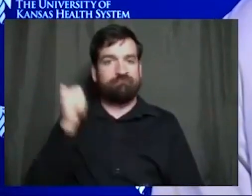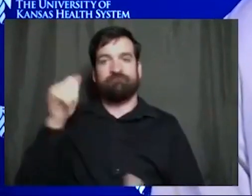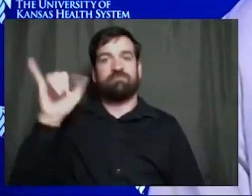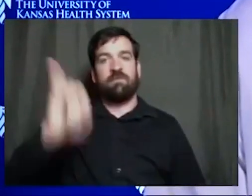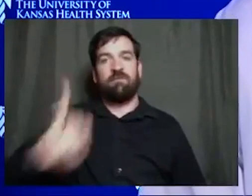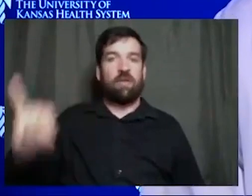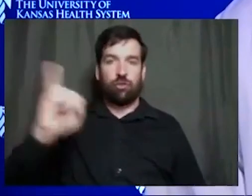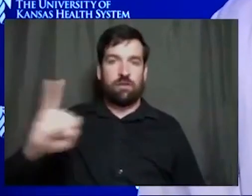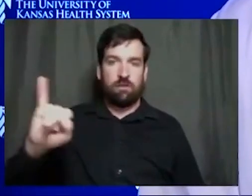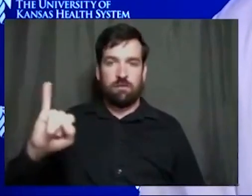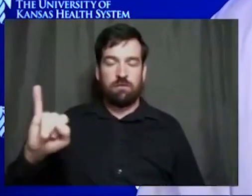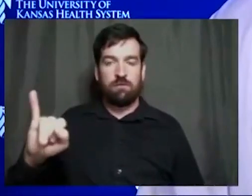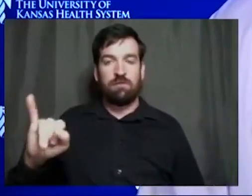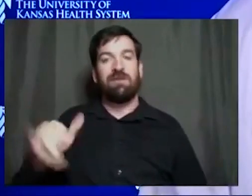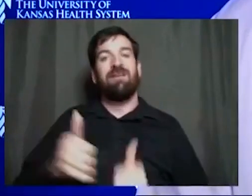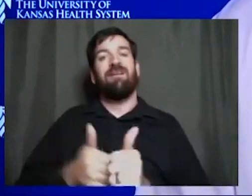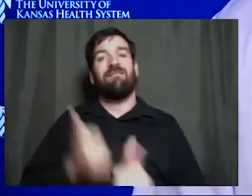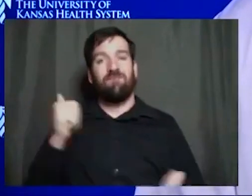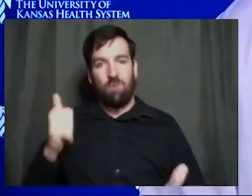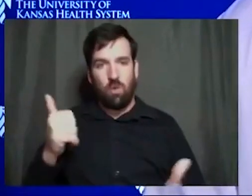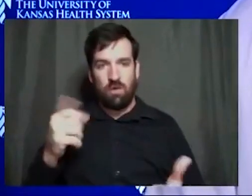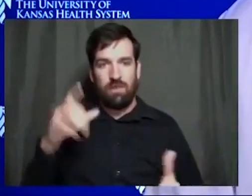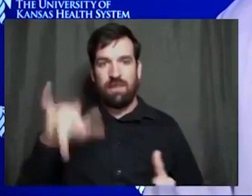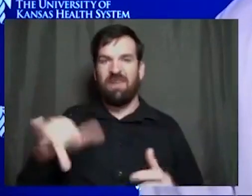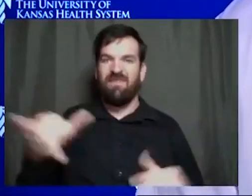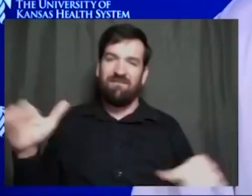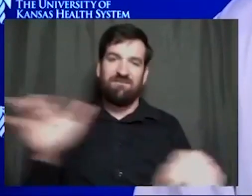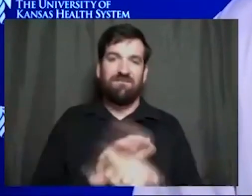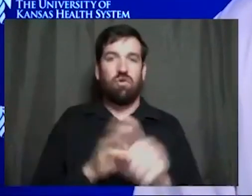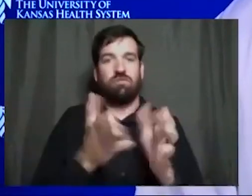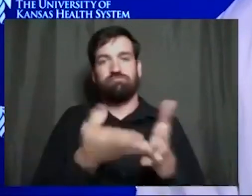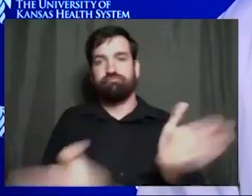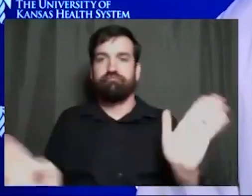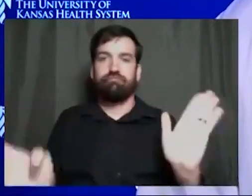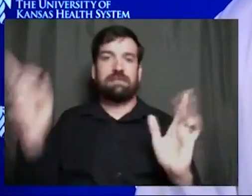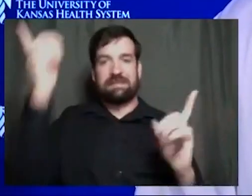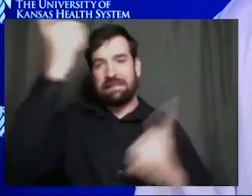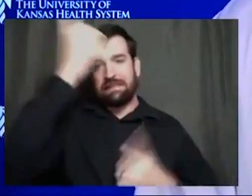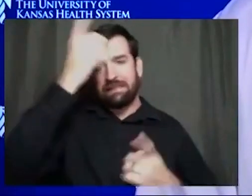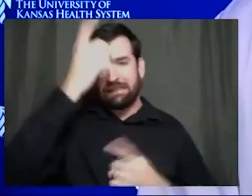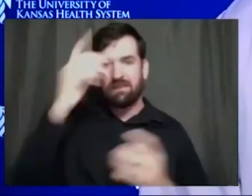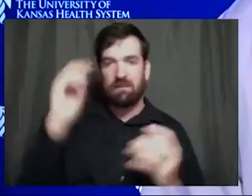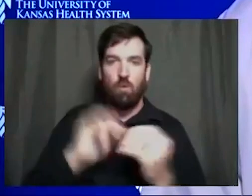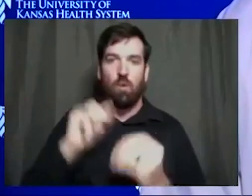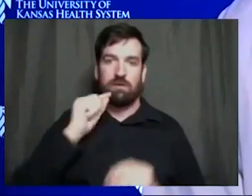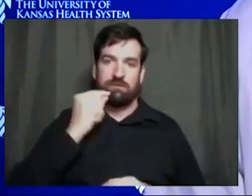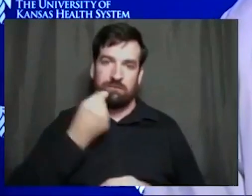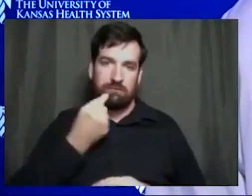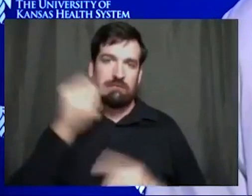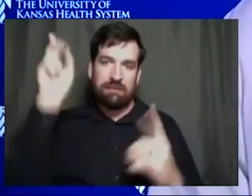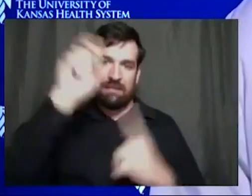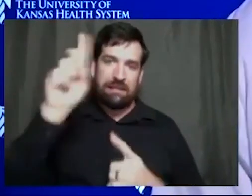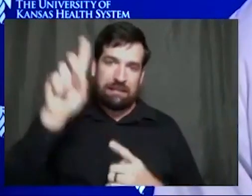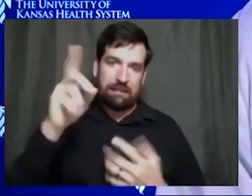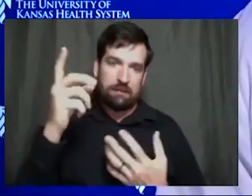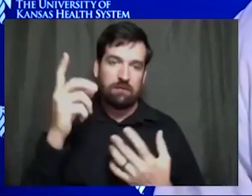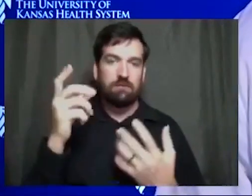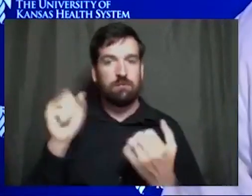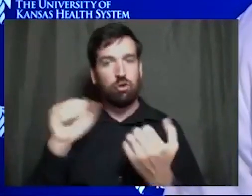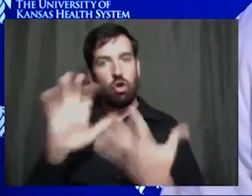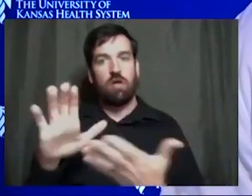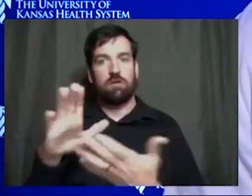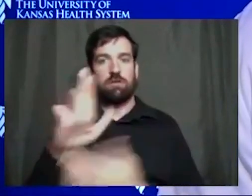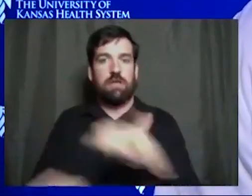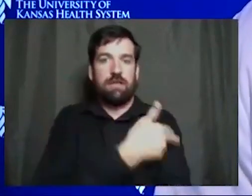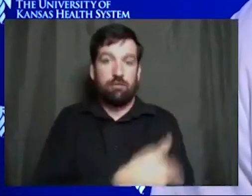is to protect against that whole spectrum of disease, especially that more severe disease that lands you in the hospital. So it looks like it does do that. We